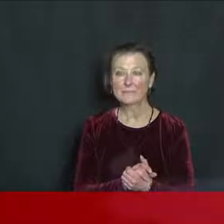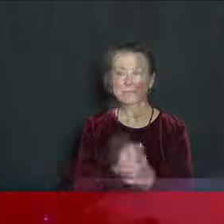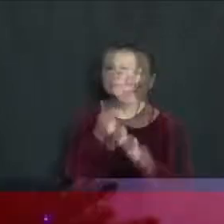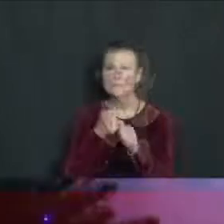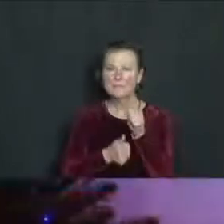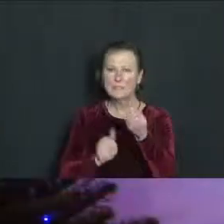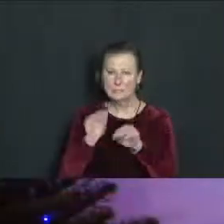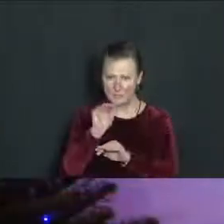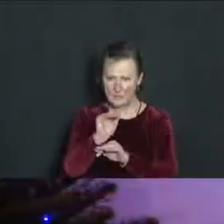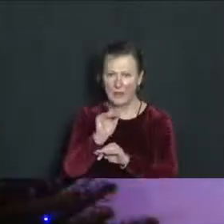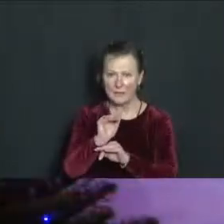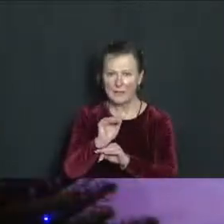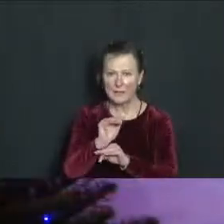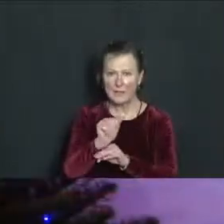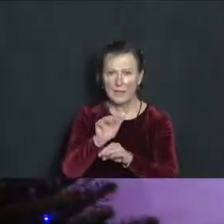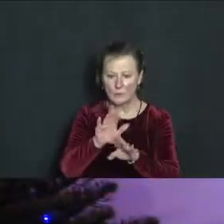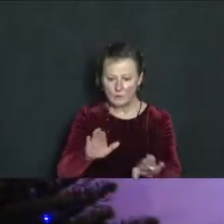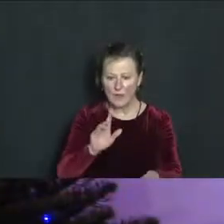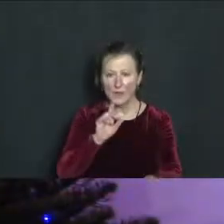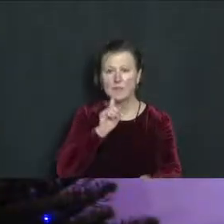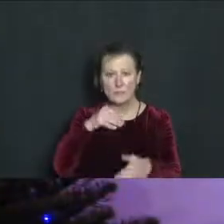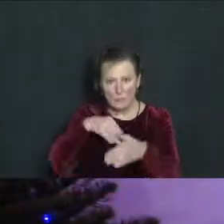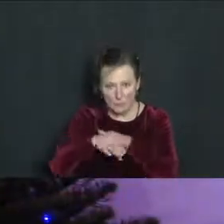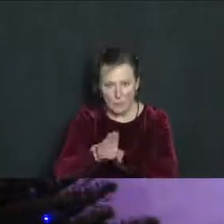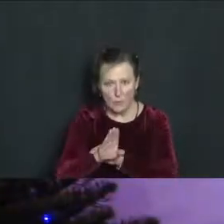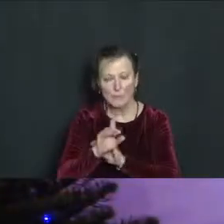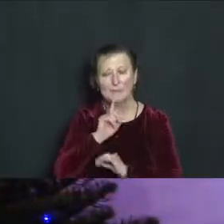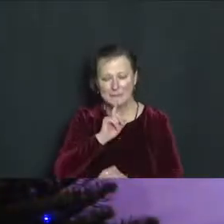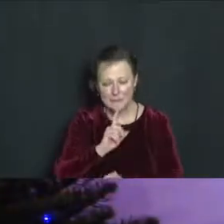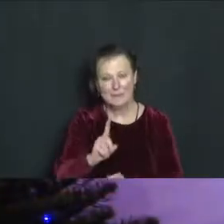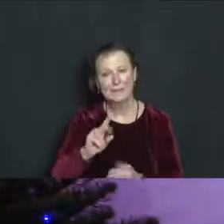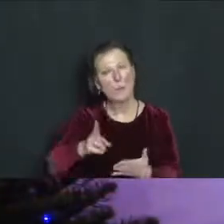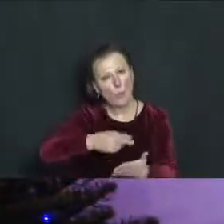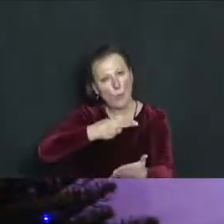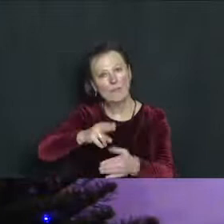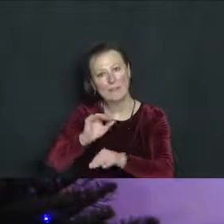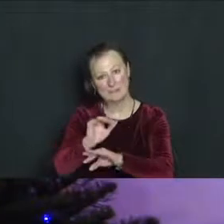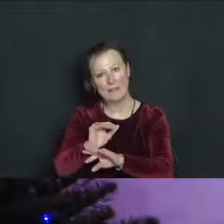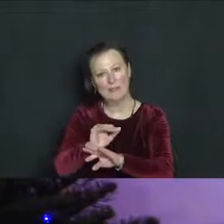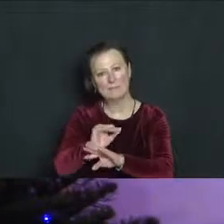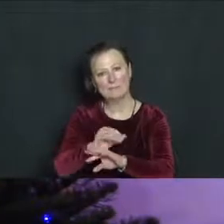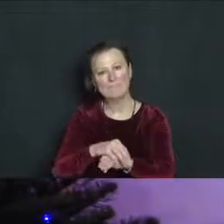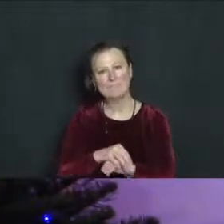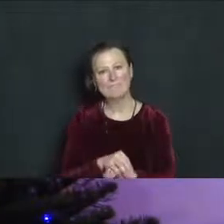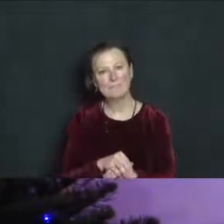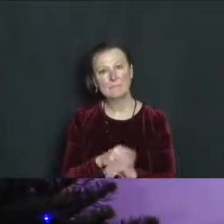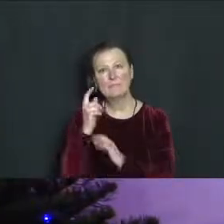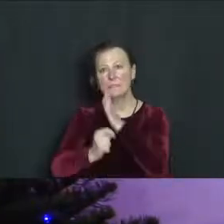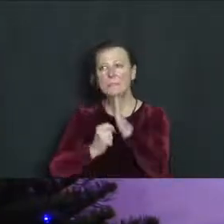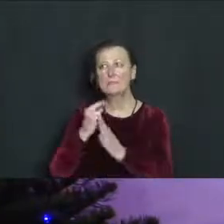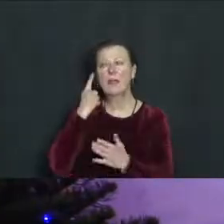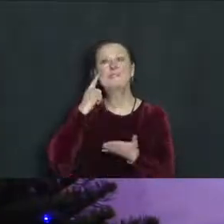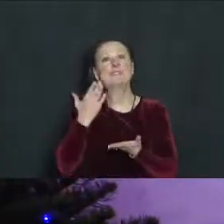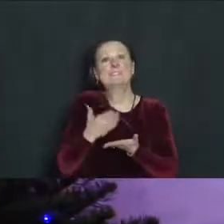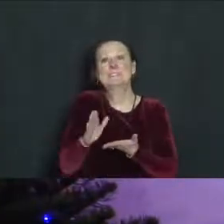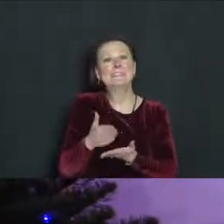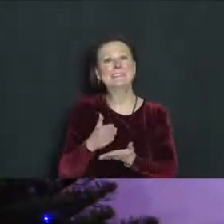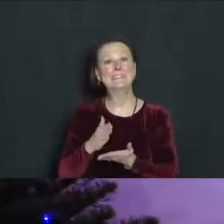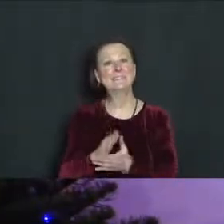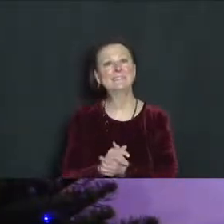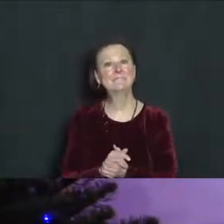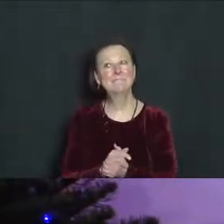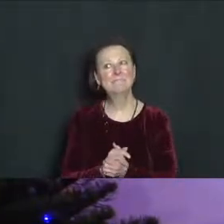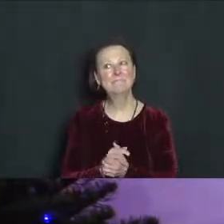Each night a child is born is a holy night, a time for singing,